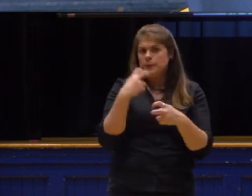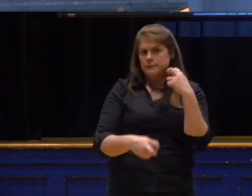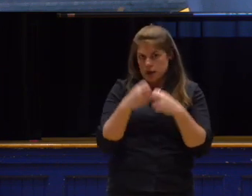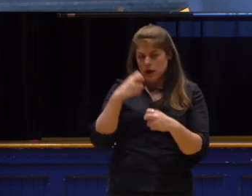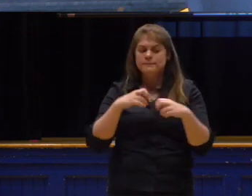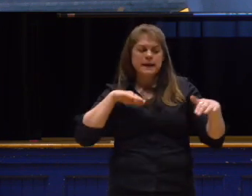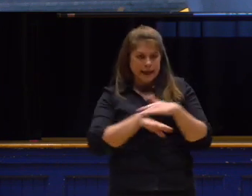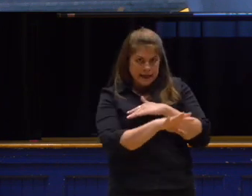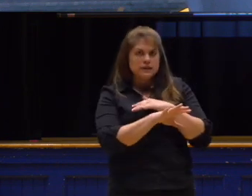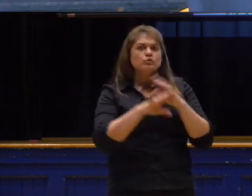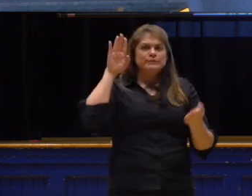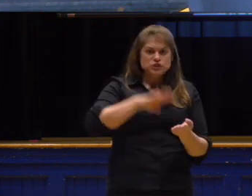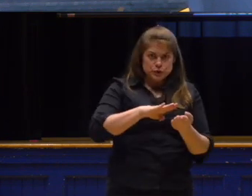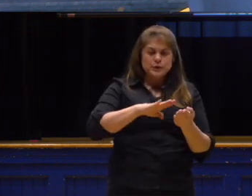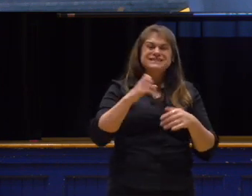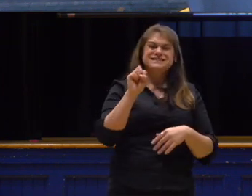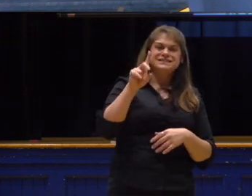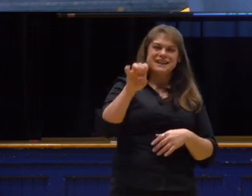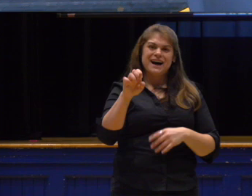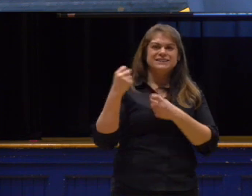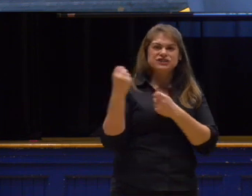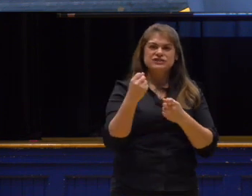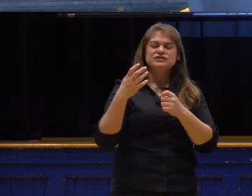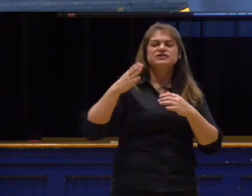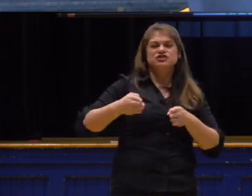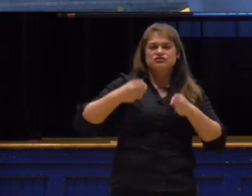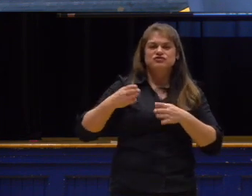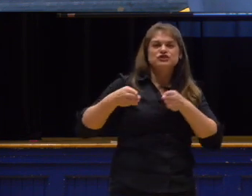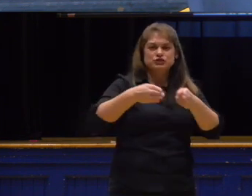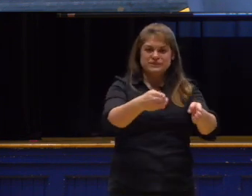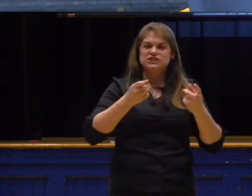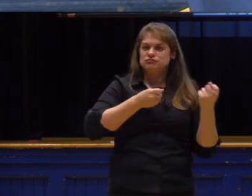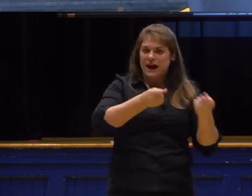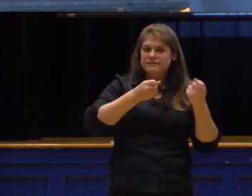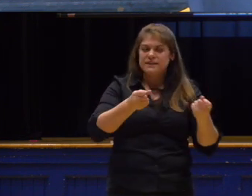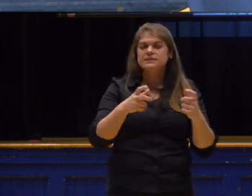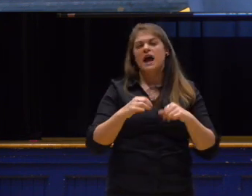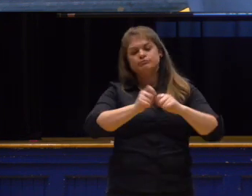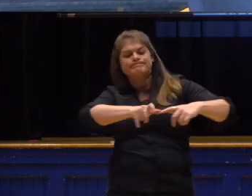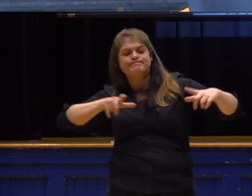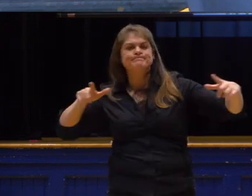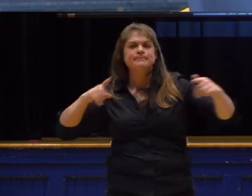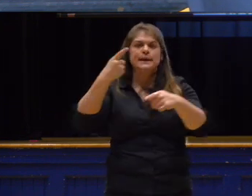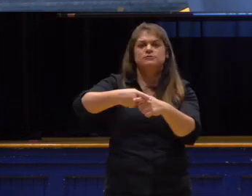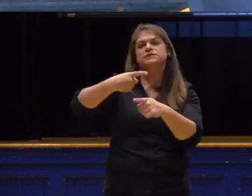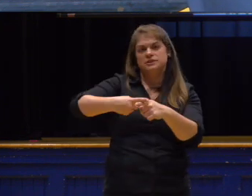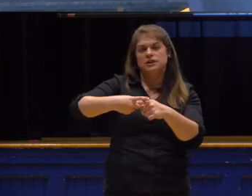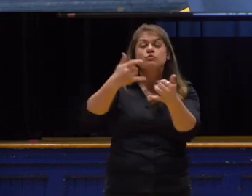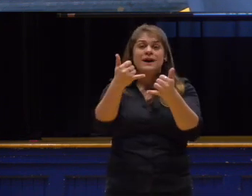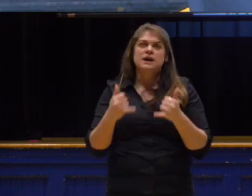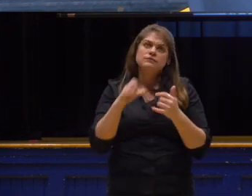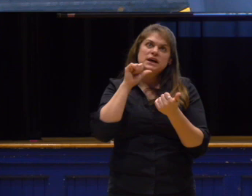and out of the side streets, in and out of Taco Bell, and spread that intersection out. Right now, not to get